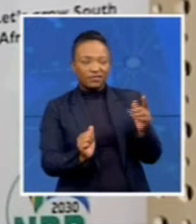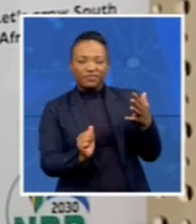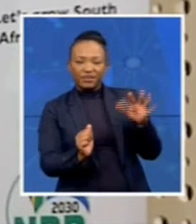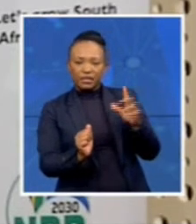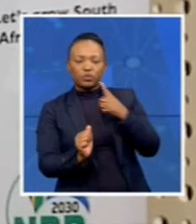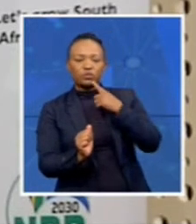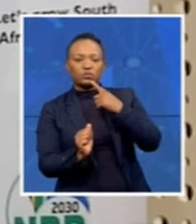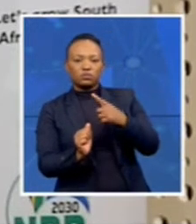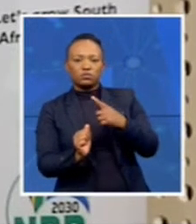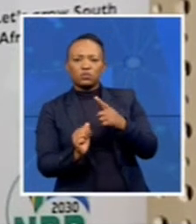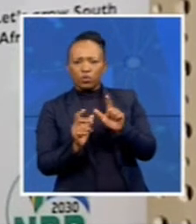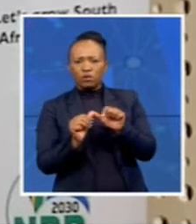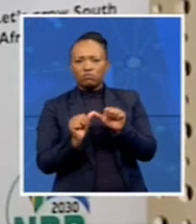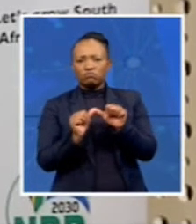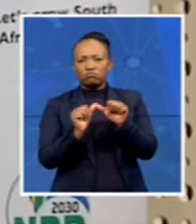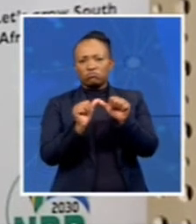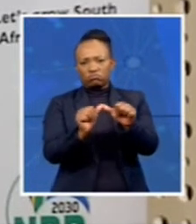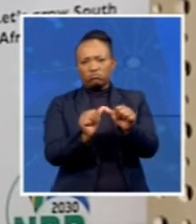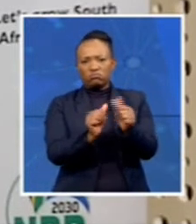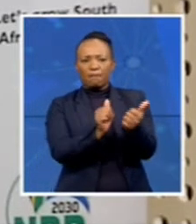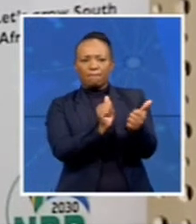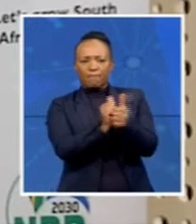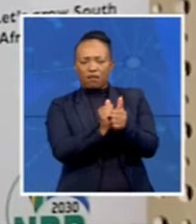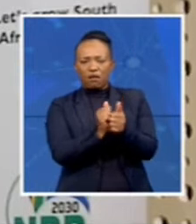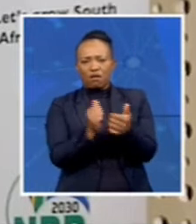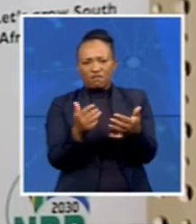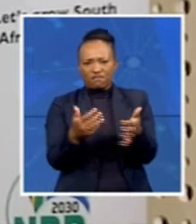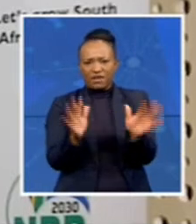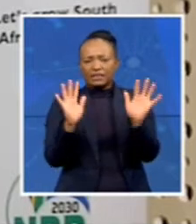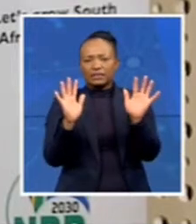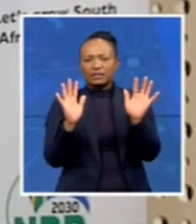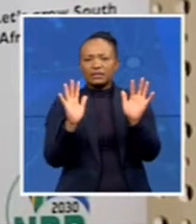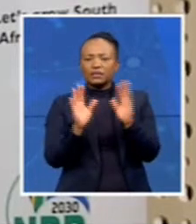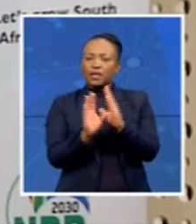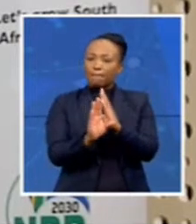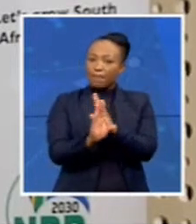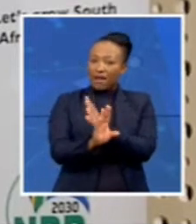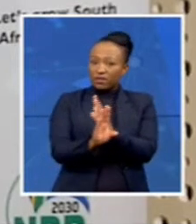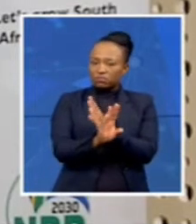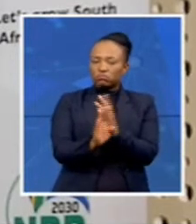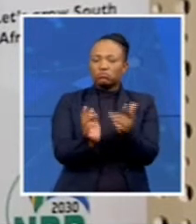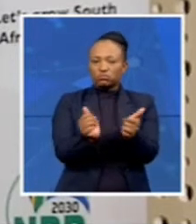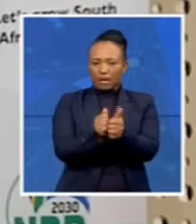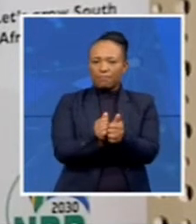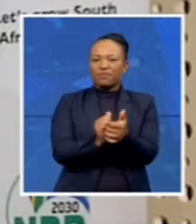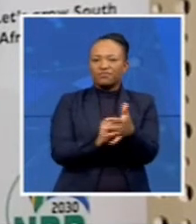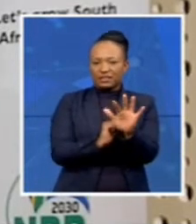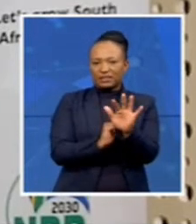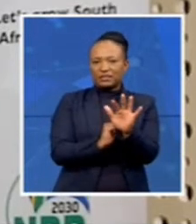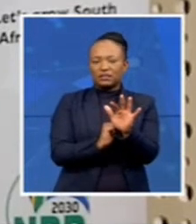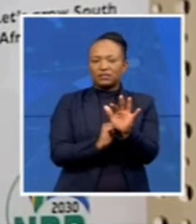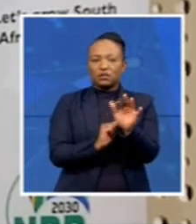the private sector, with the Northern Cape being our pilot